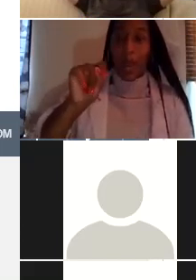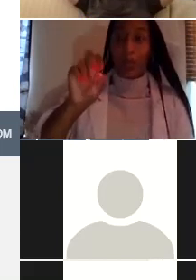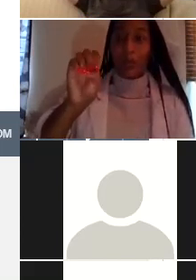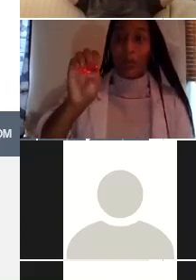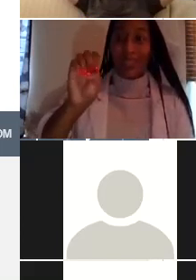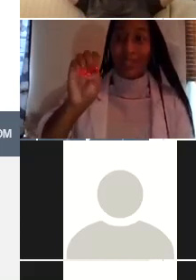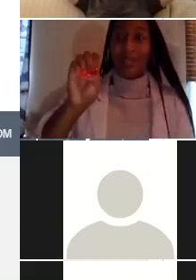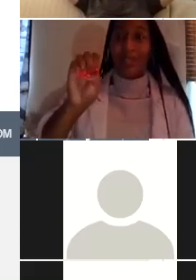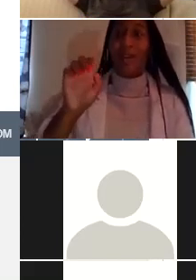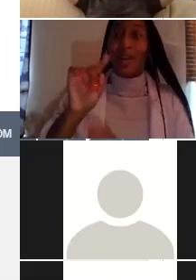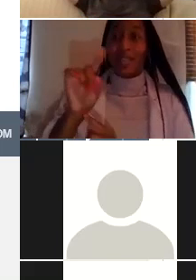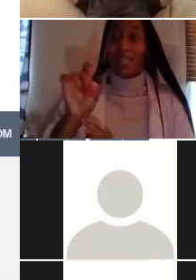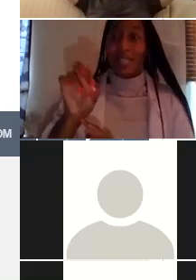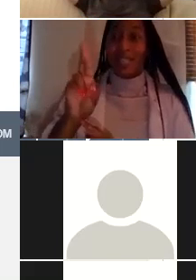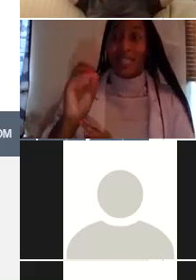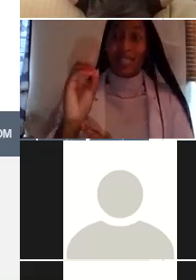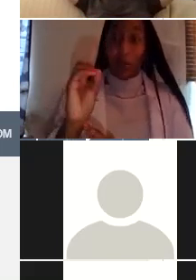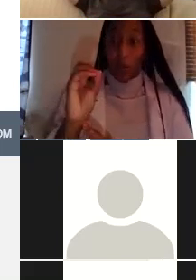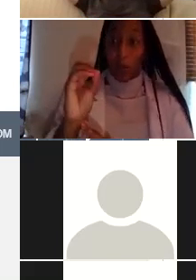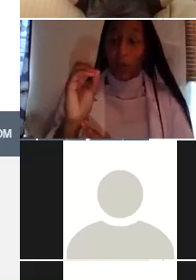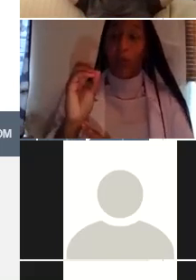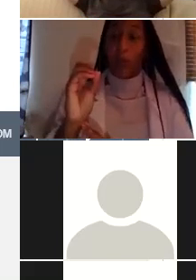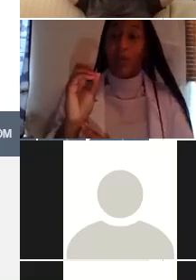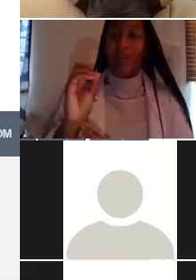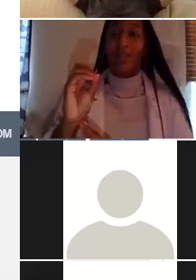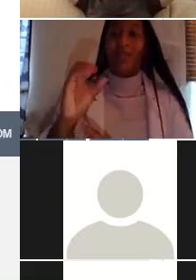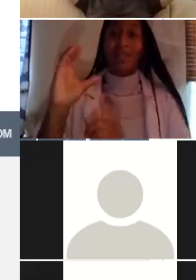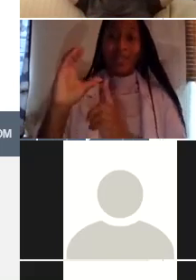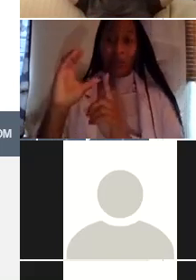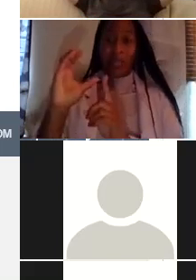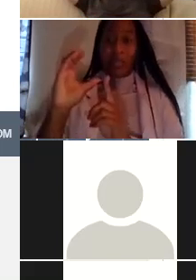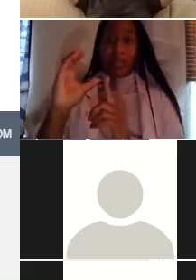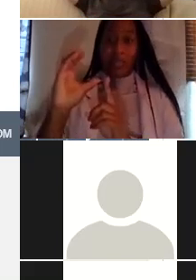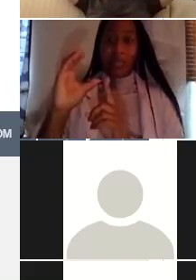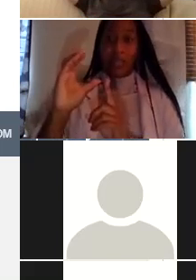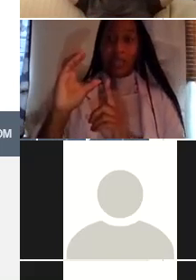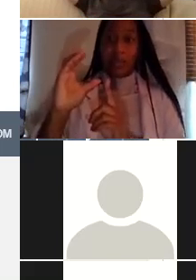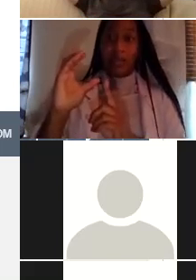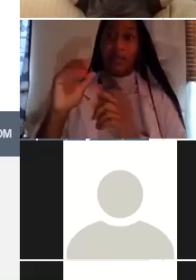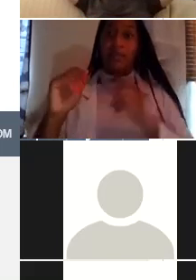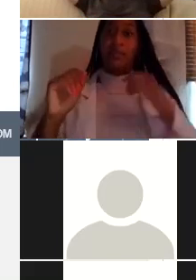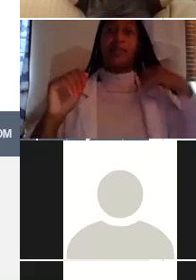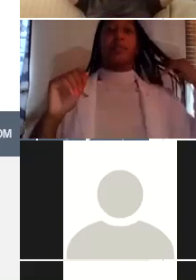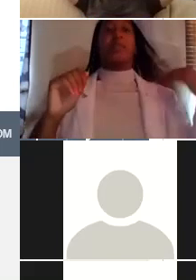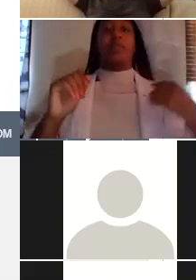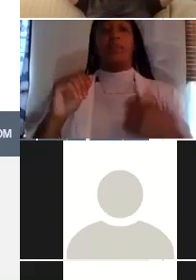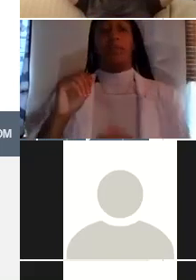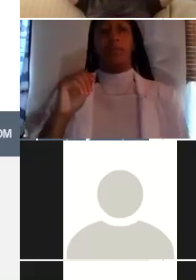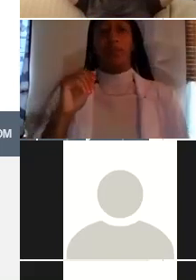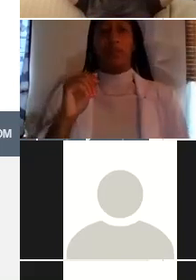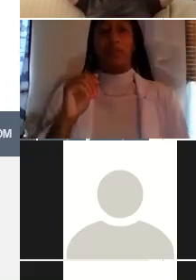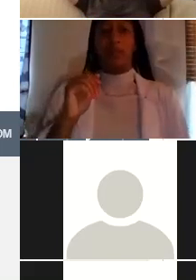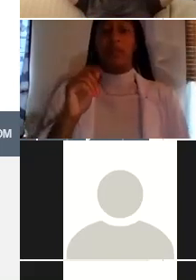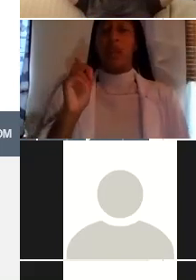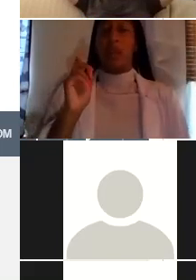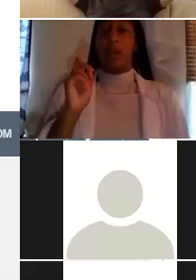And so they tell you here, because the number of physical